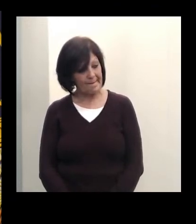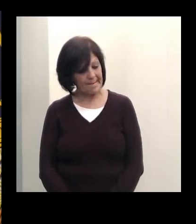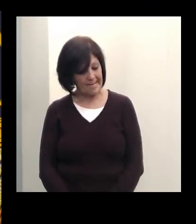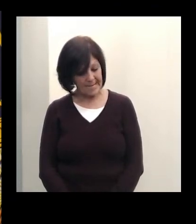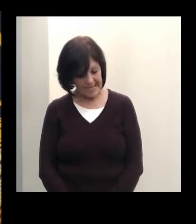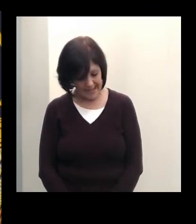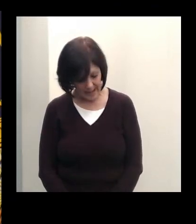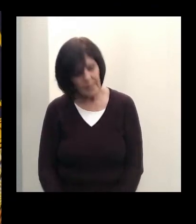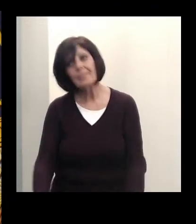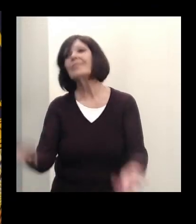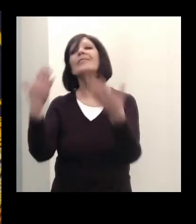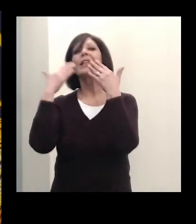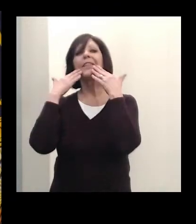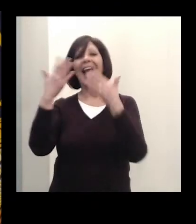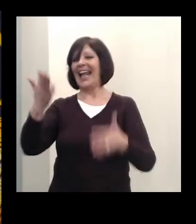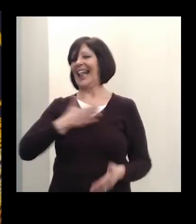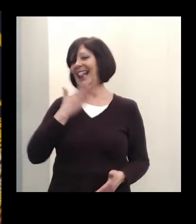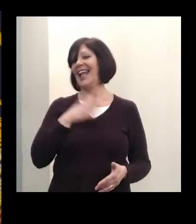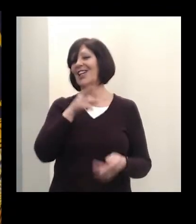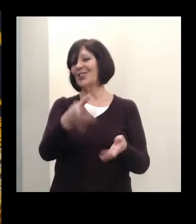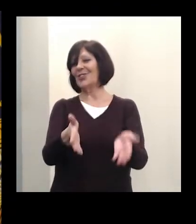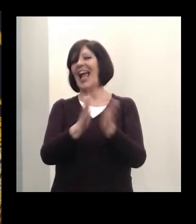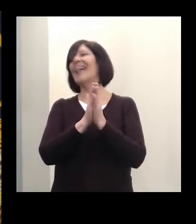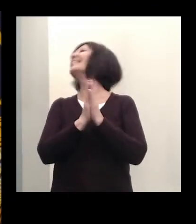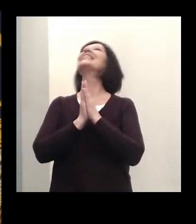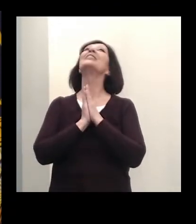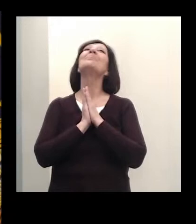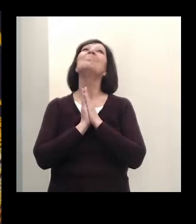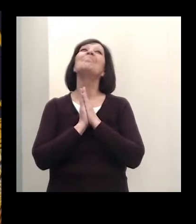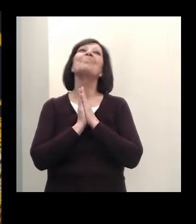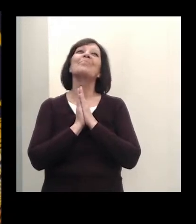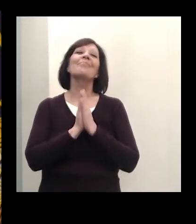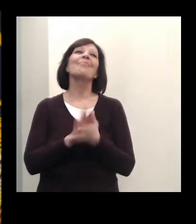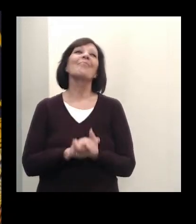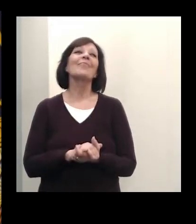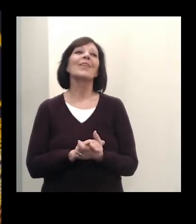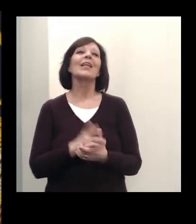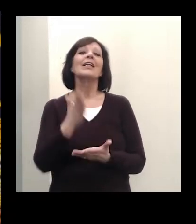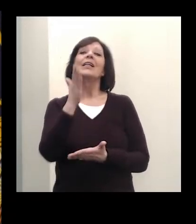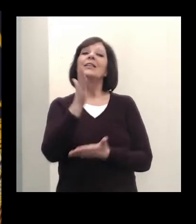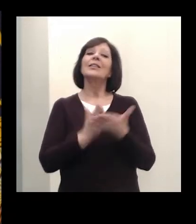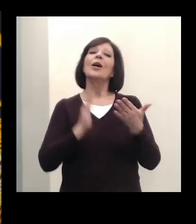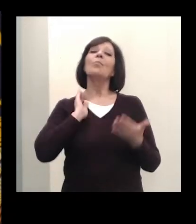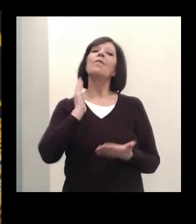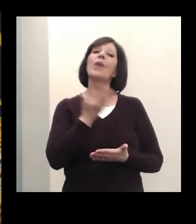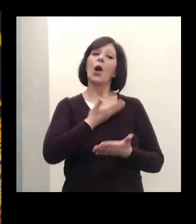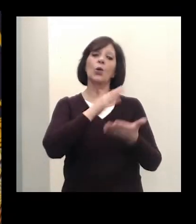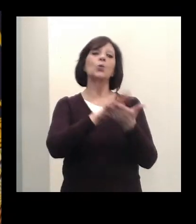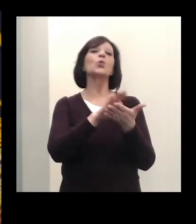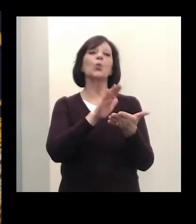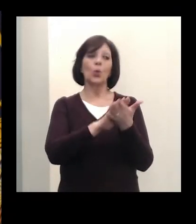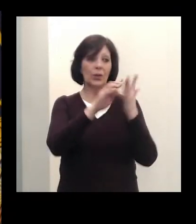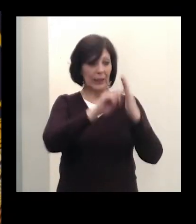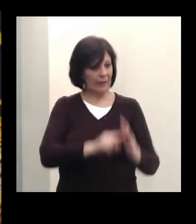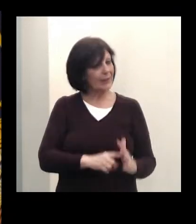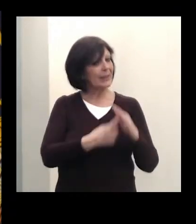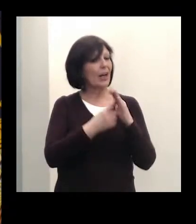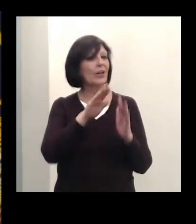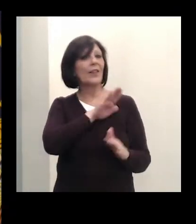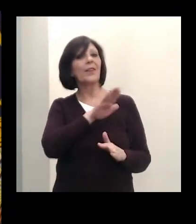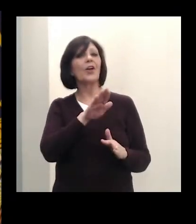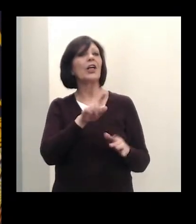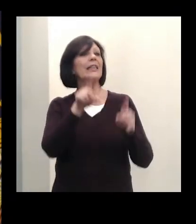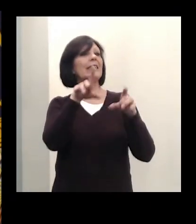Thank you. Glad you asked. So some of our schools have started on their Test to Stay venture